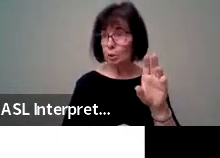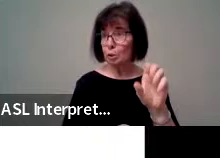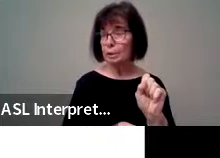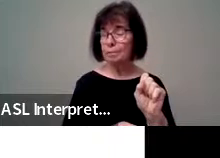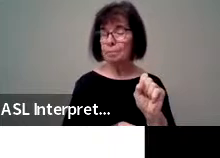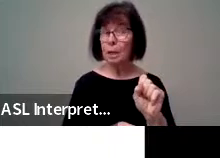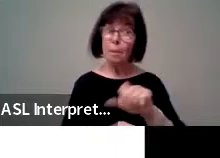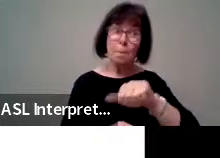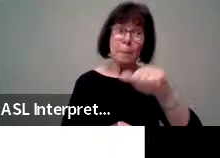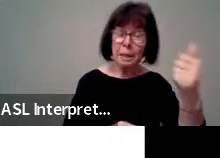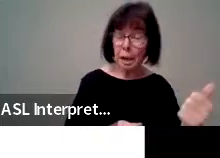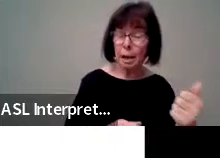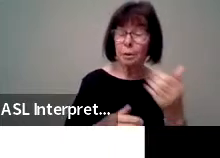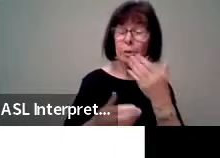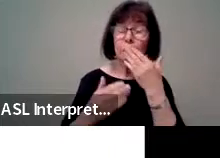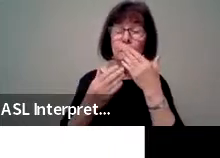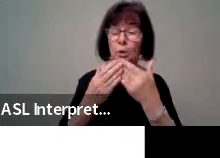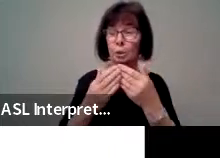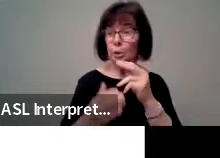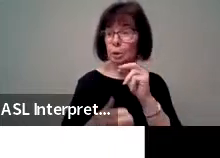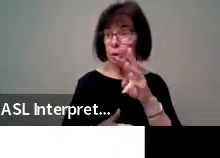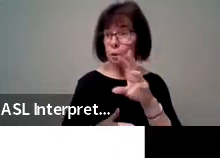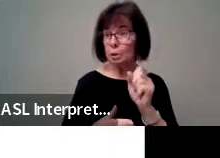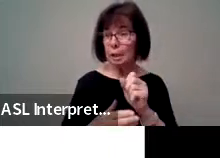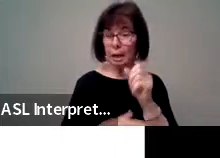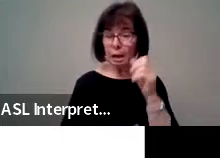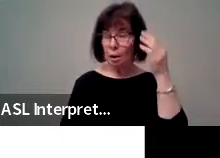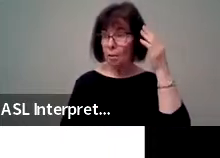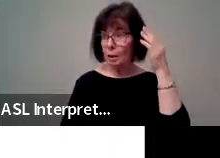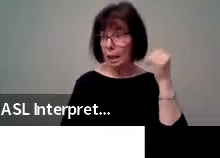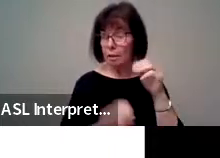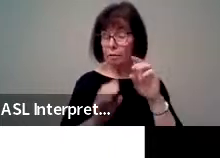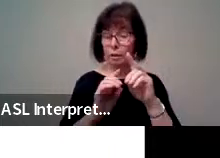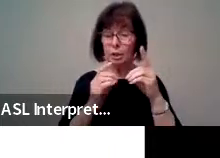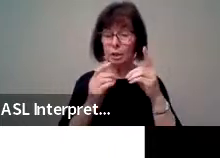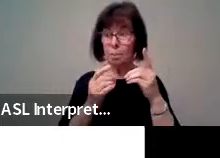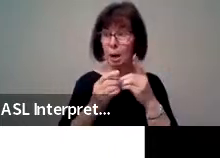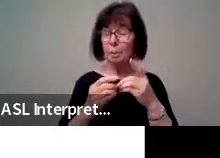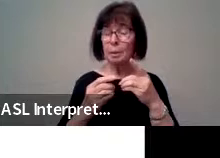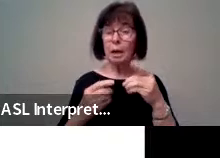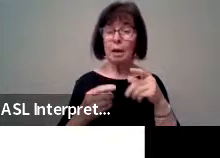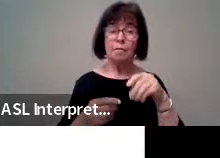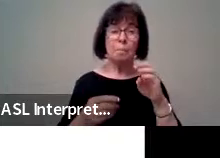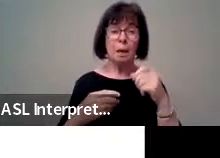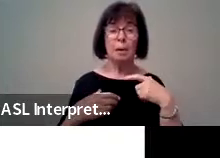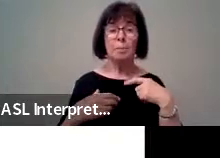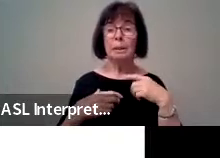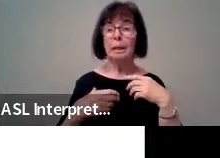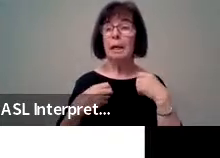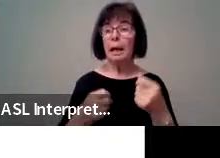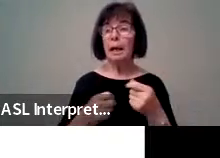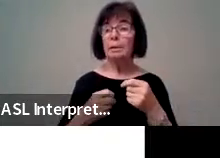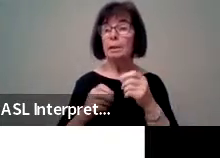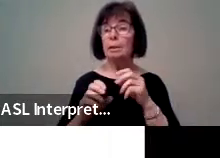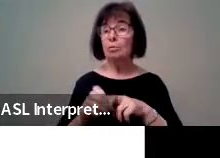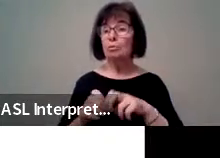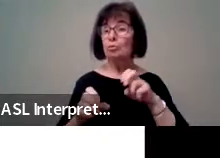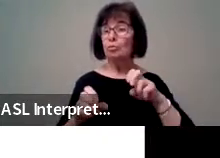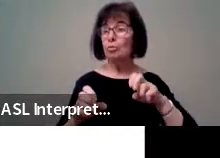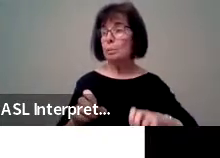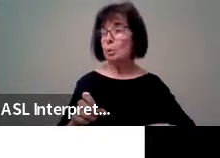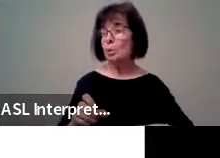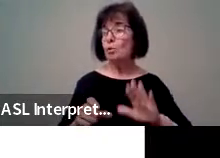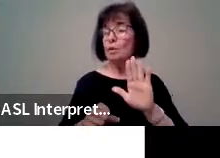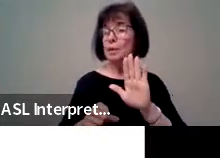forums. California Department of Public Health last week removed their quarantine recommendation for